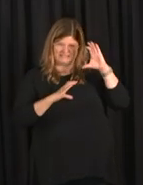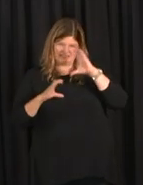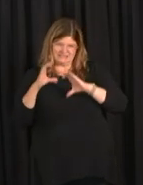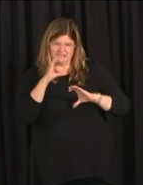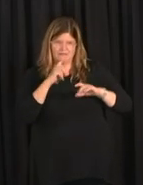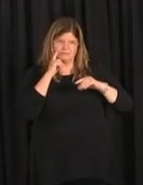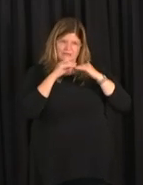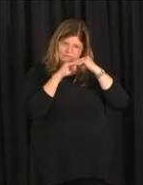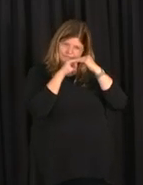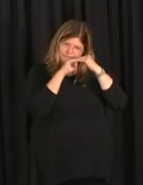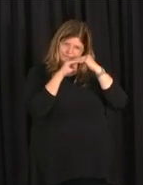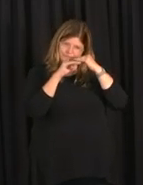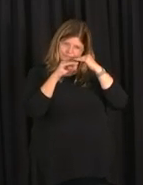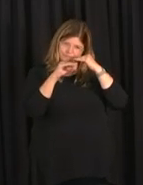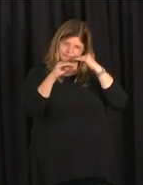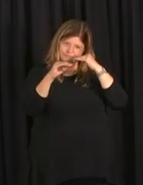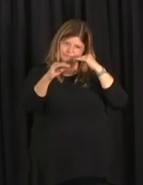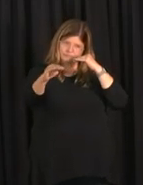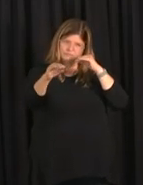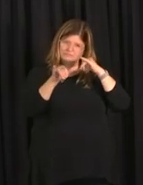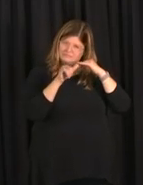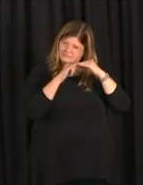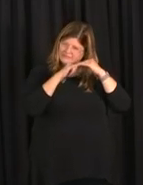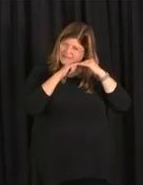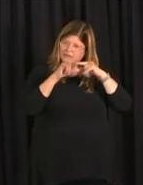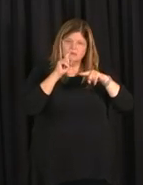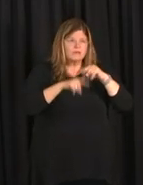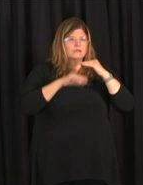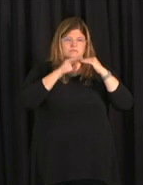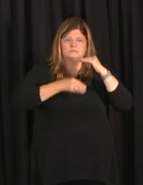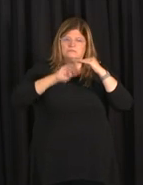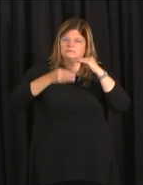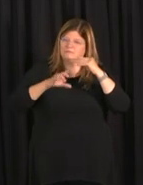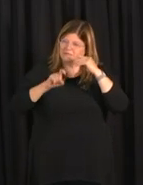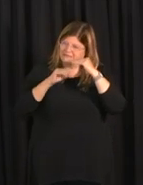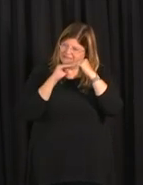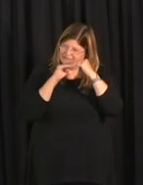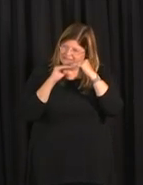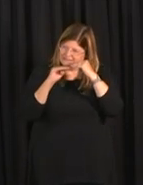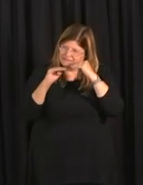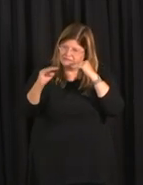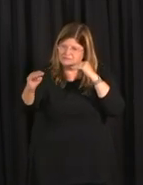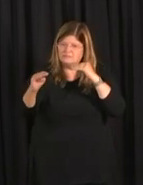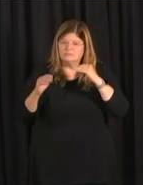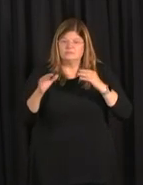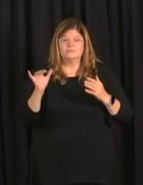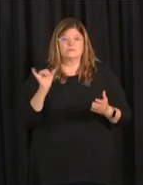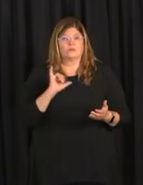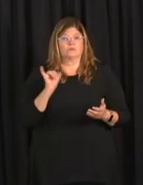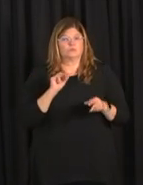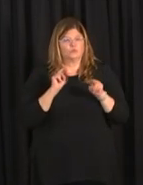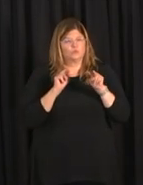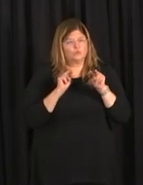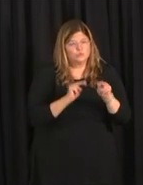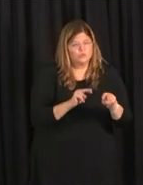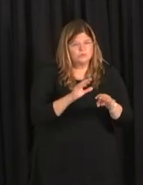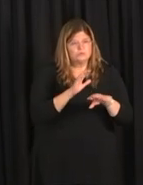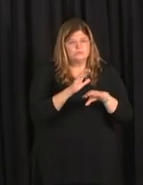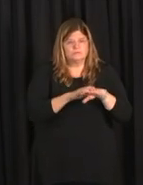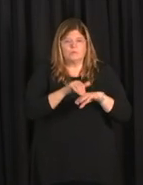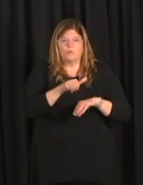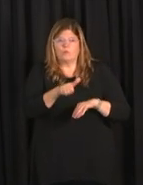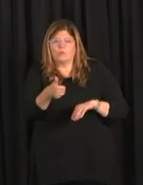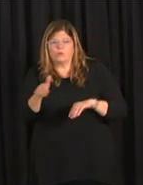for a sustained decrease in the number of cases, but we're also looking at things related